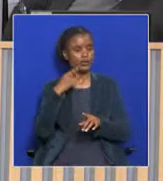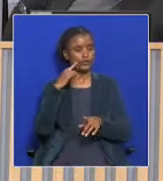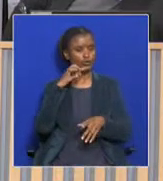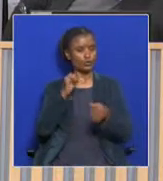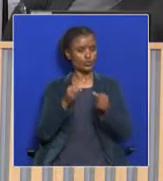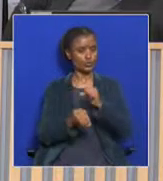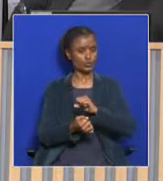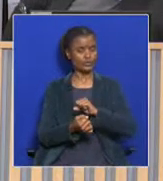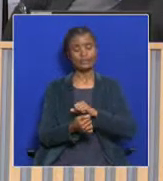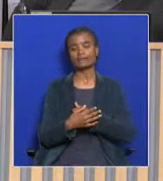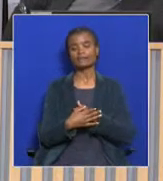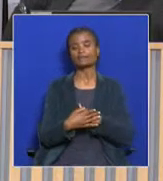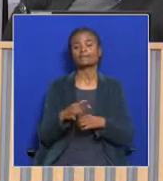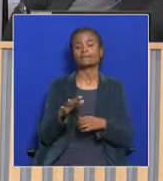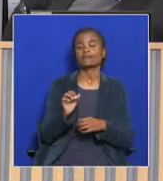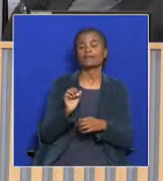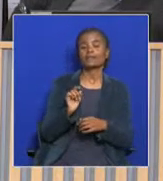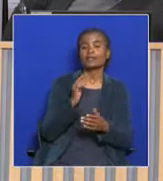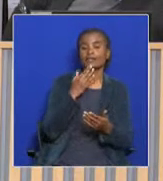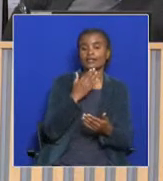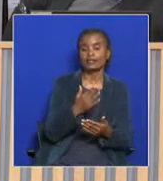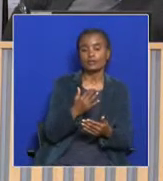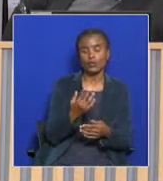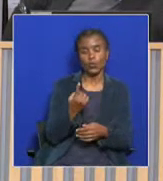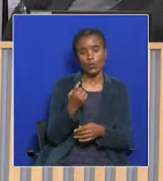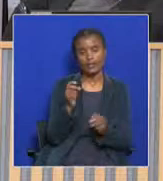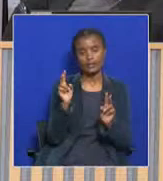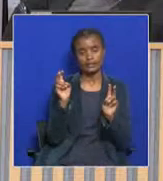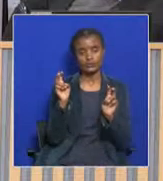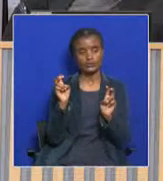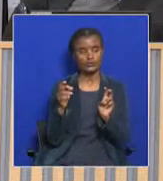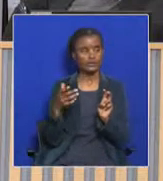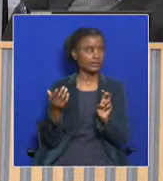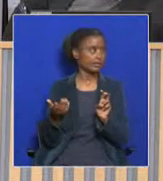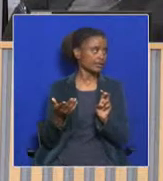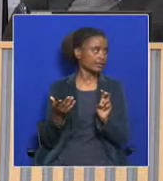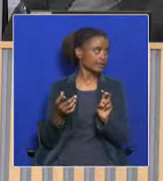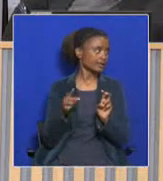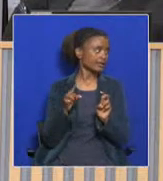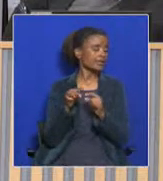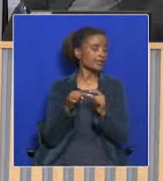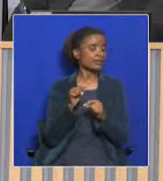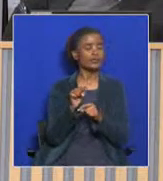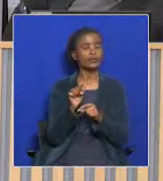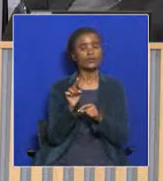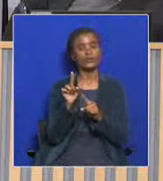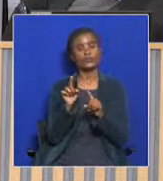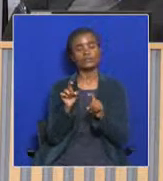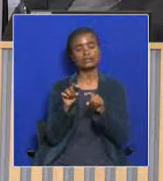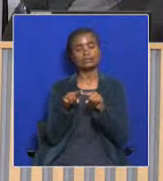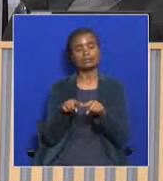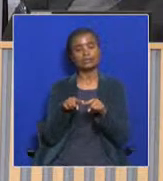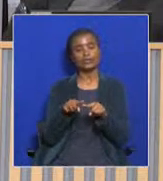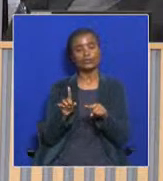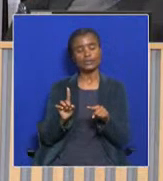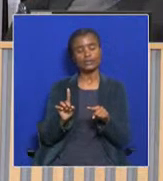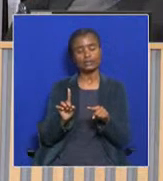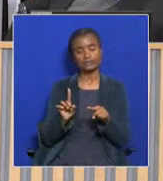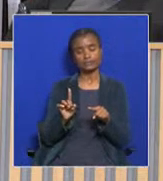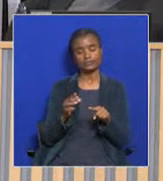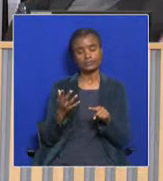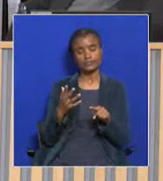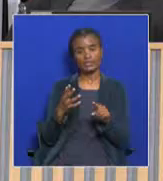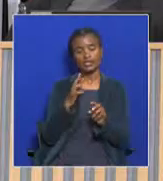Thank you. It's just on one issue. The number of questions will depend on your responses, Colonel. Colonel,